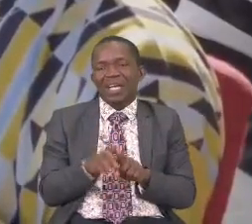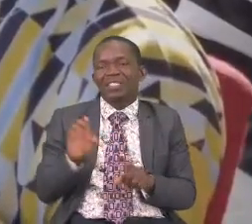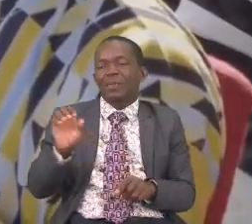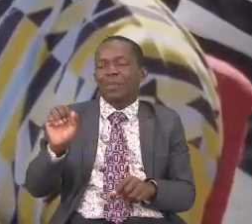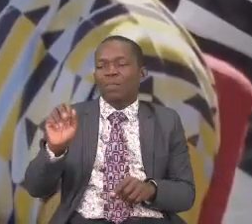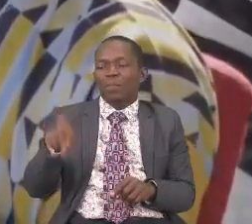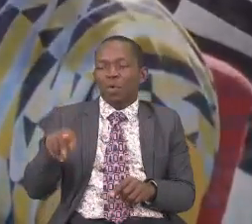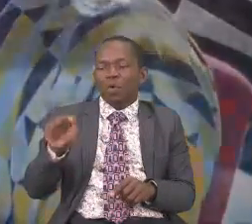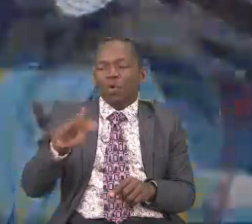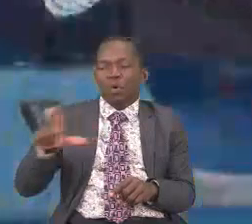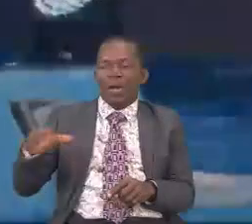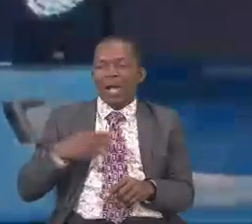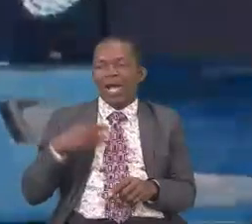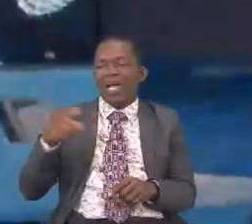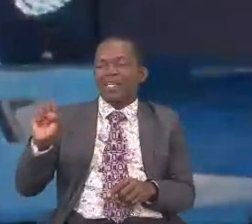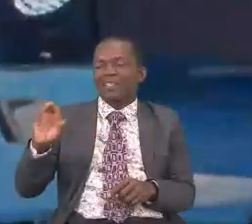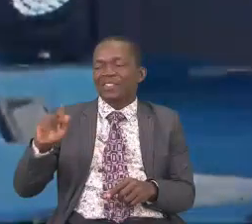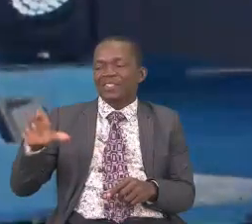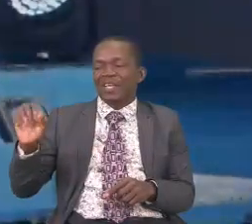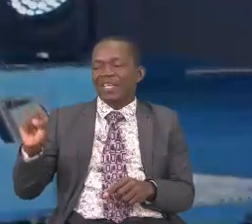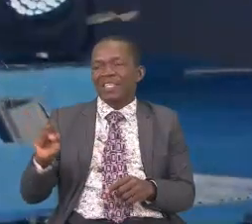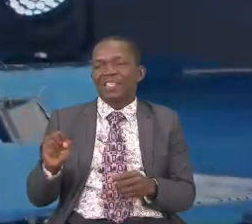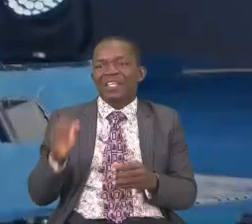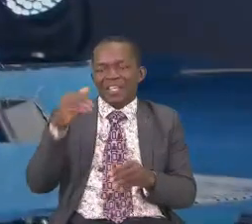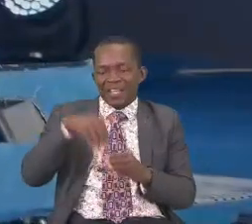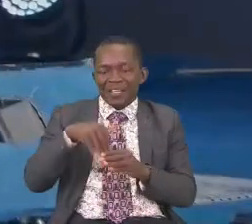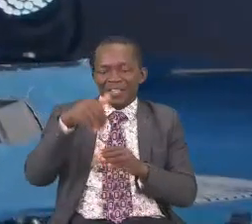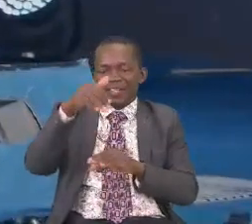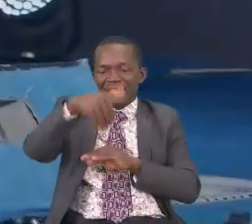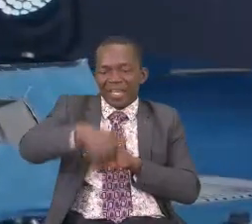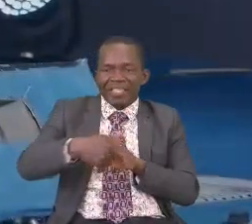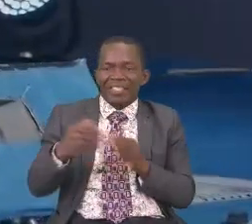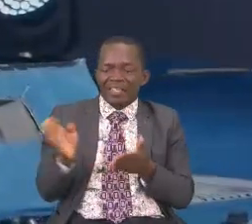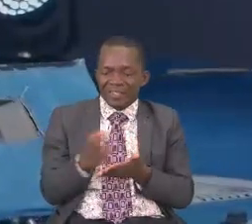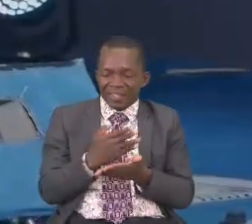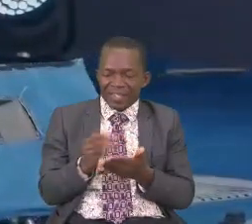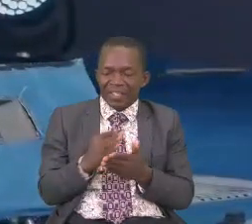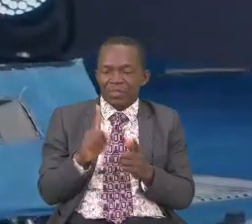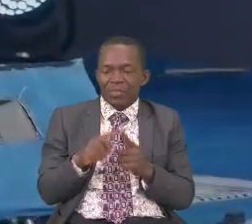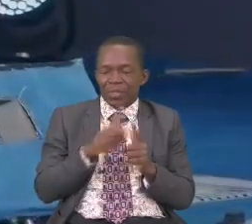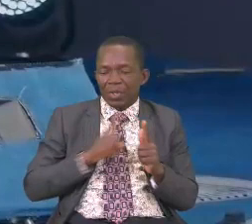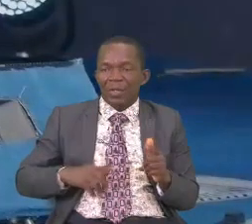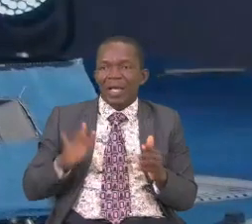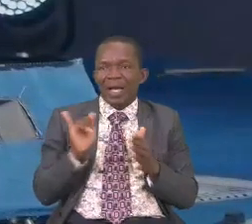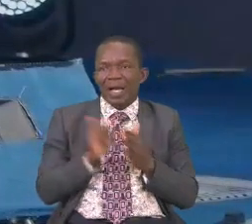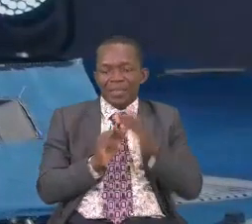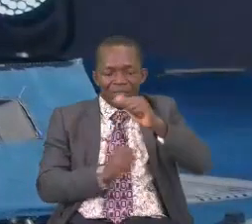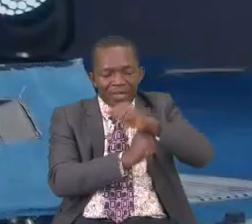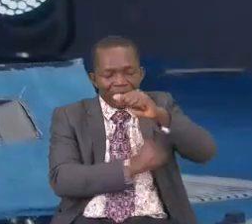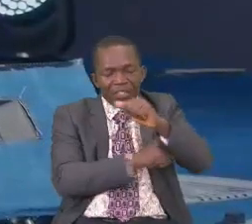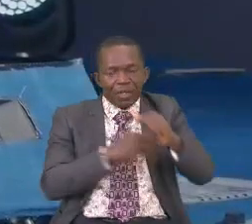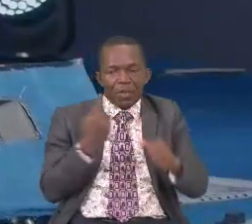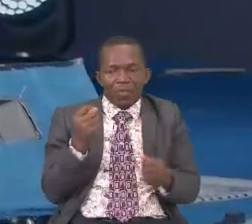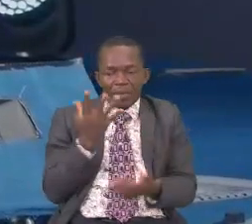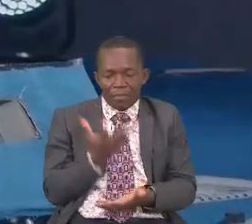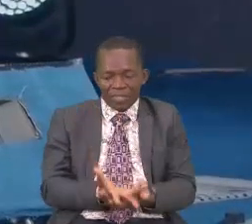midnight the prayers unto them God and his son Praises unto the Lord and the foundation of the prison